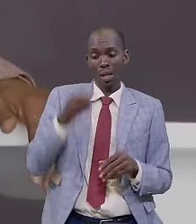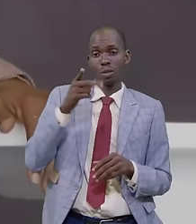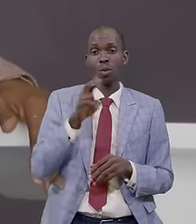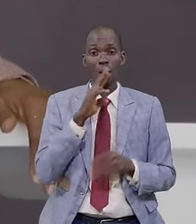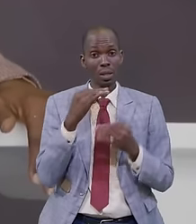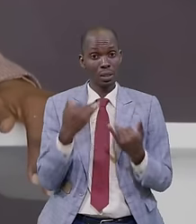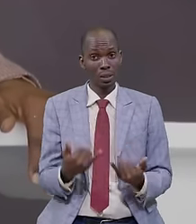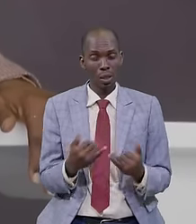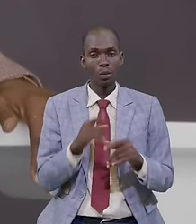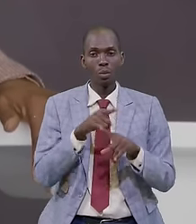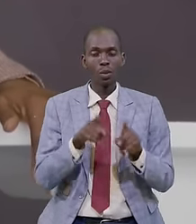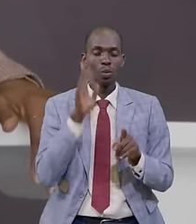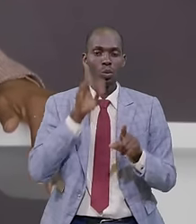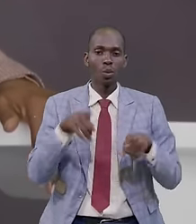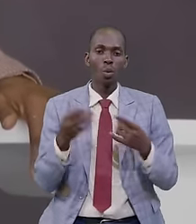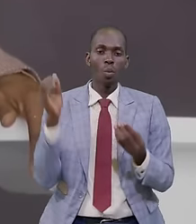Higher.